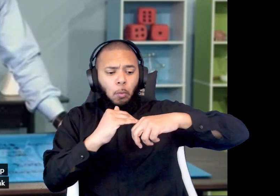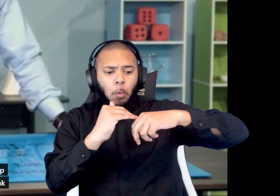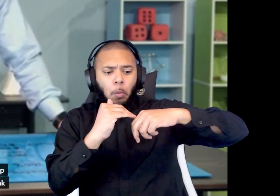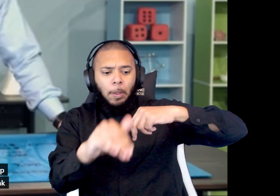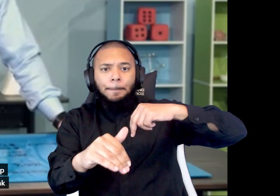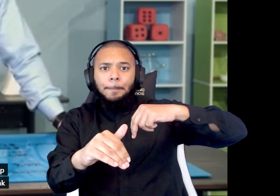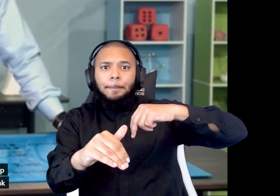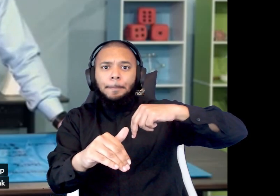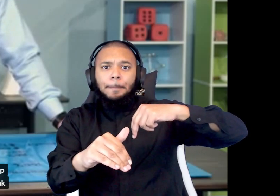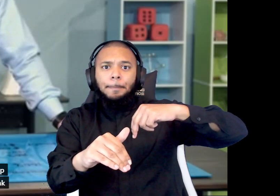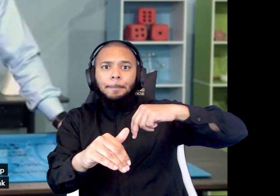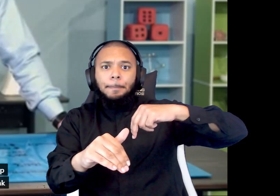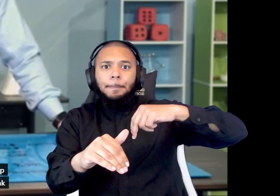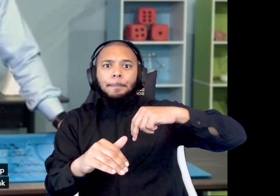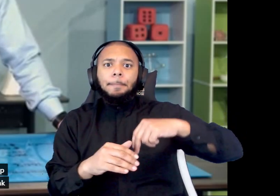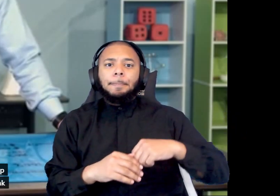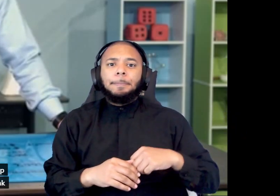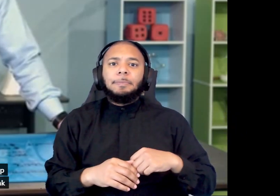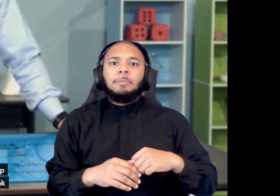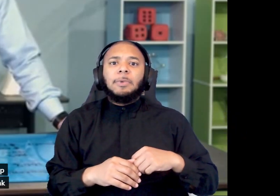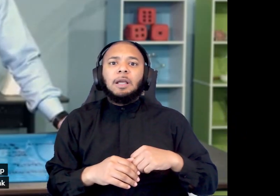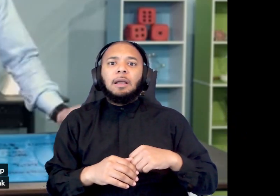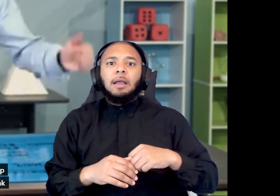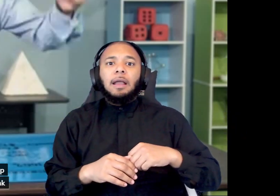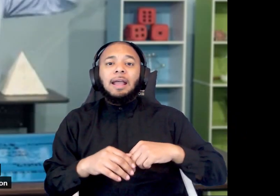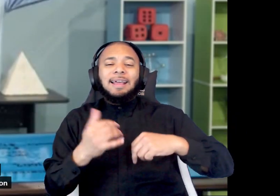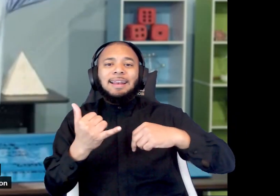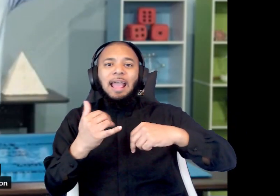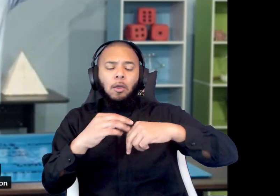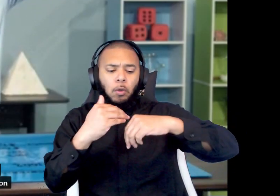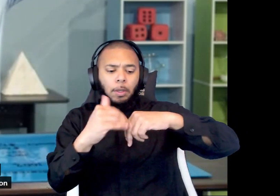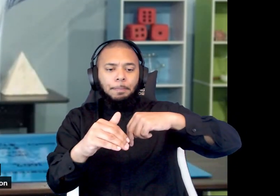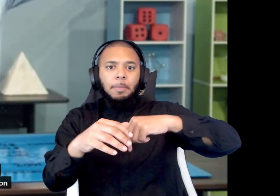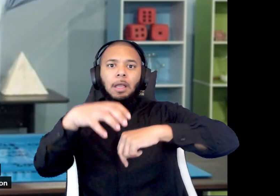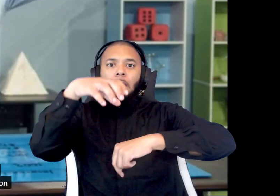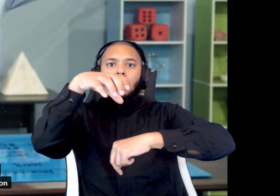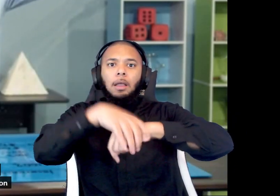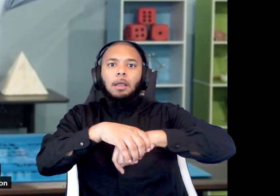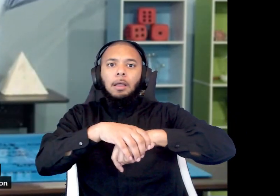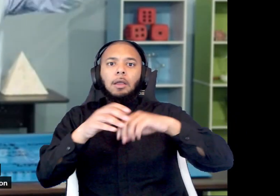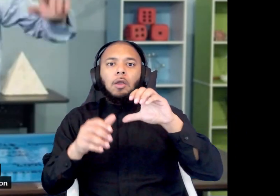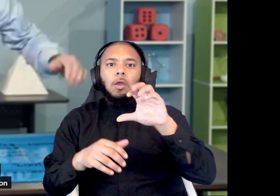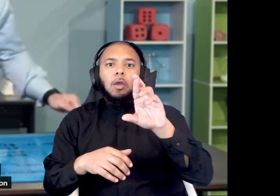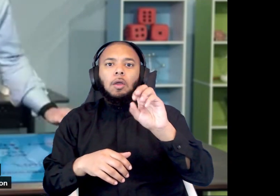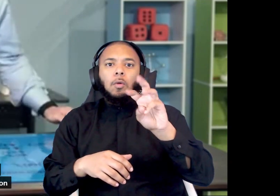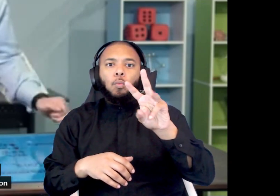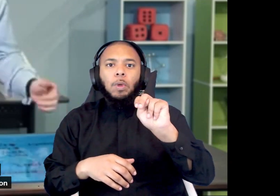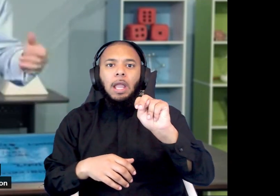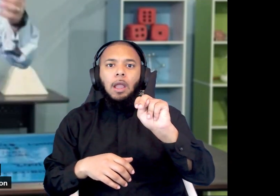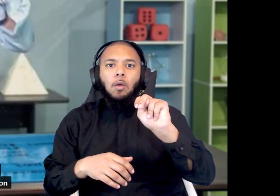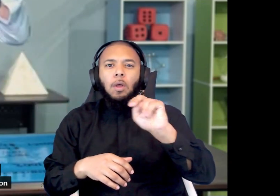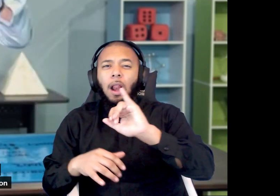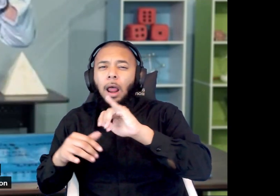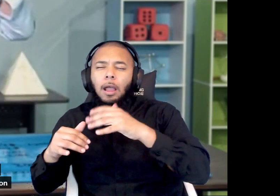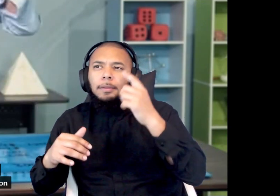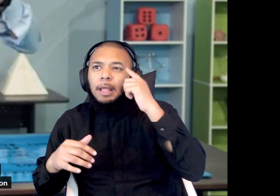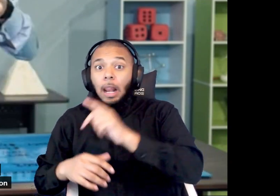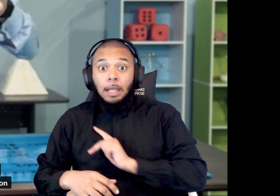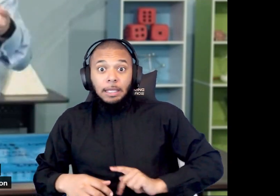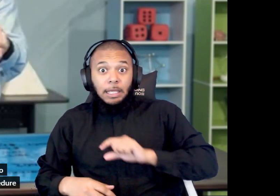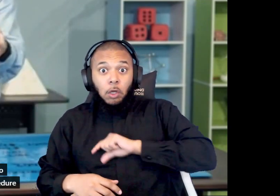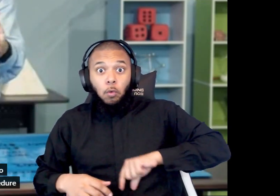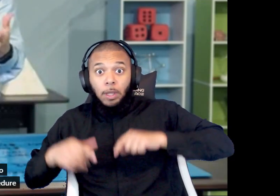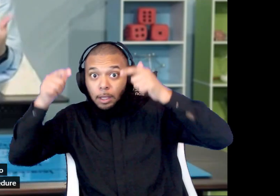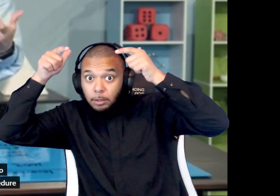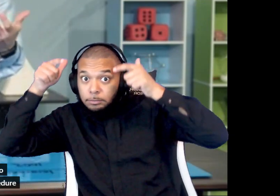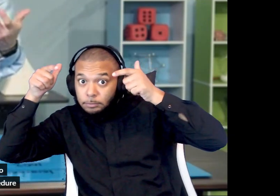they put on top of it what's called a crown. You can think of you putting a crown on a king or a queen. They're putting a